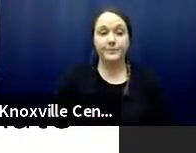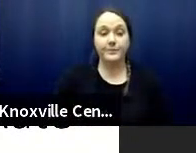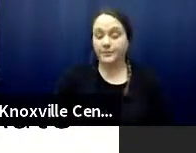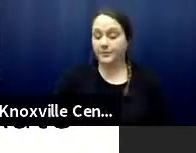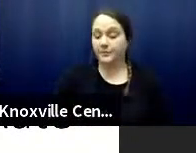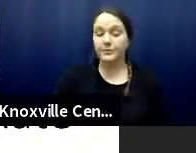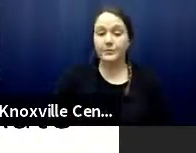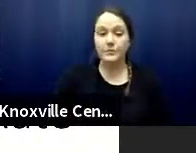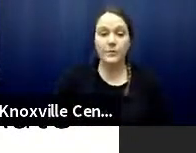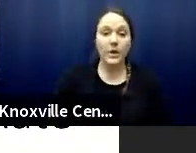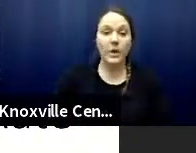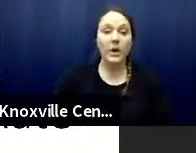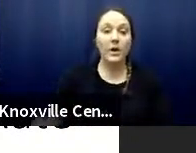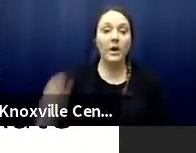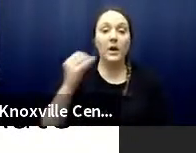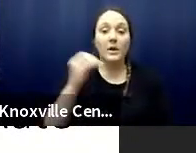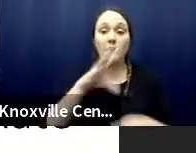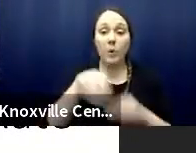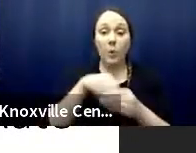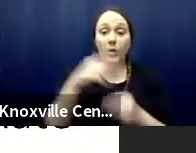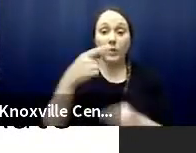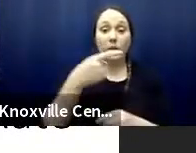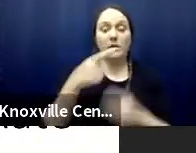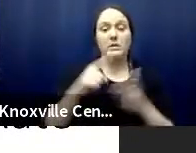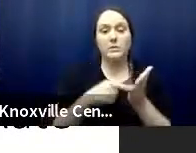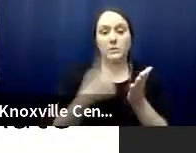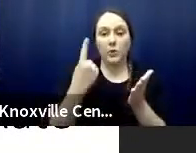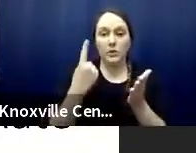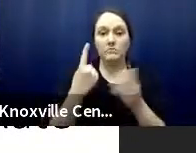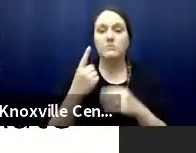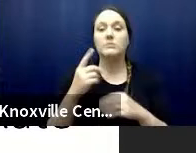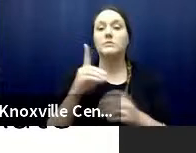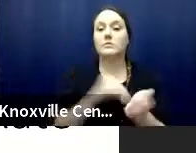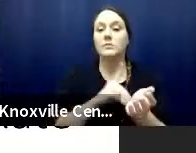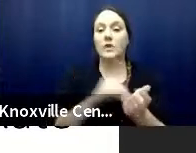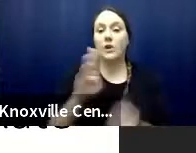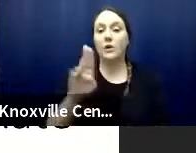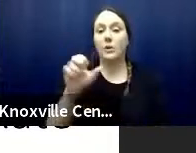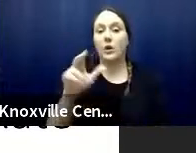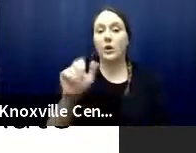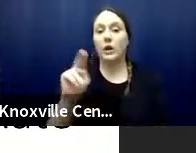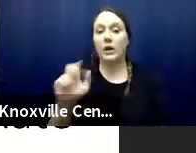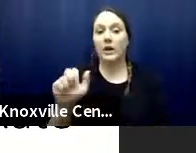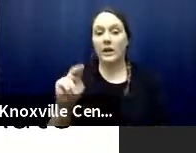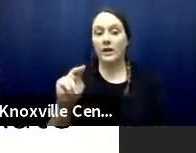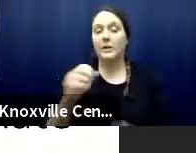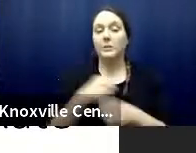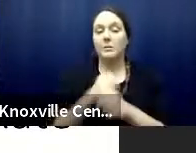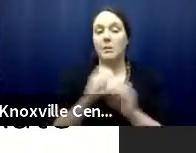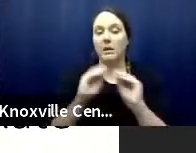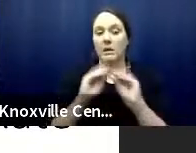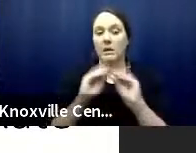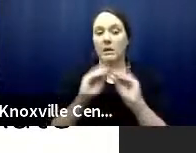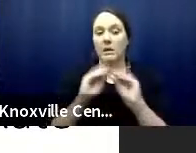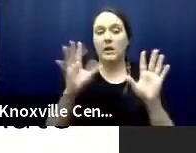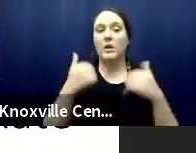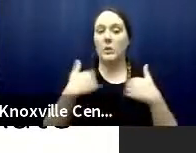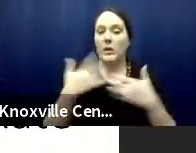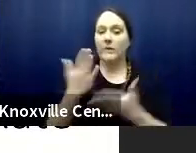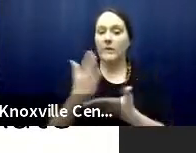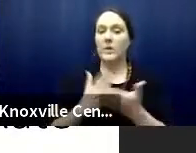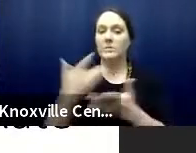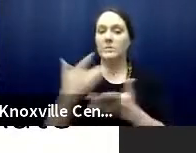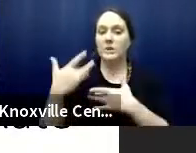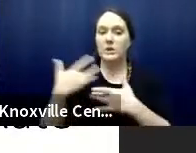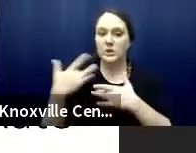So we went ahead and threw this in at least one time. Dr. Buchanan has made it clear that there are some definite